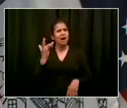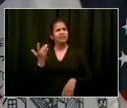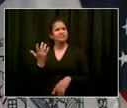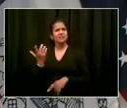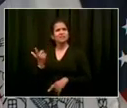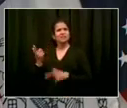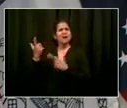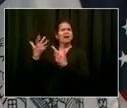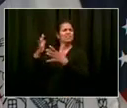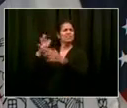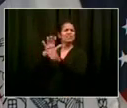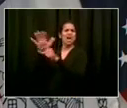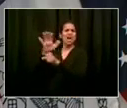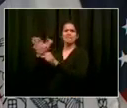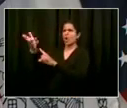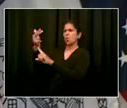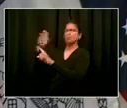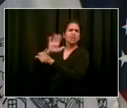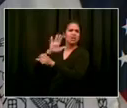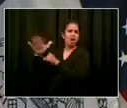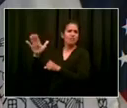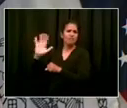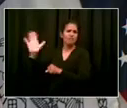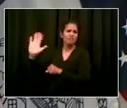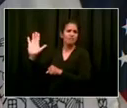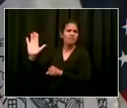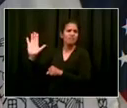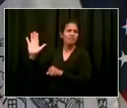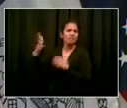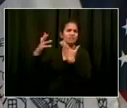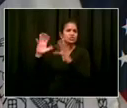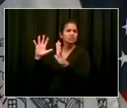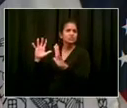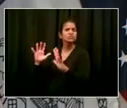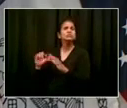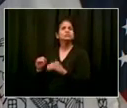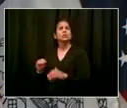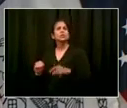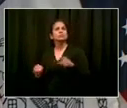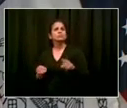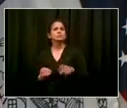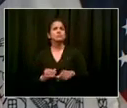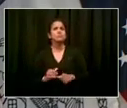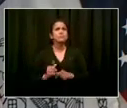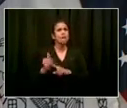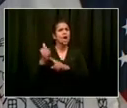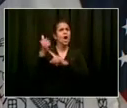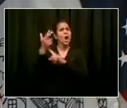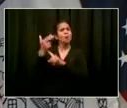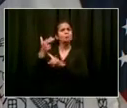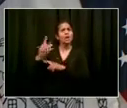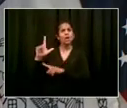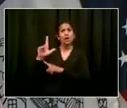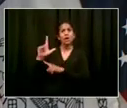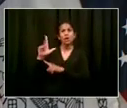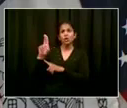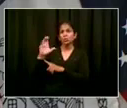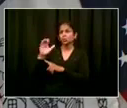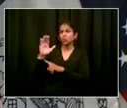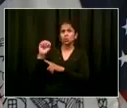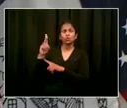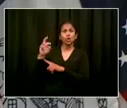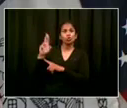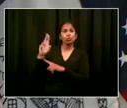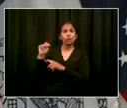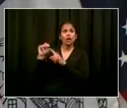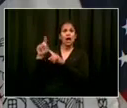Upper West Side, but we have the situation in Queensbridge in Queens, Southeast Queens as well. We want to get out of hotels progressively.